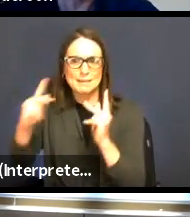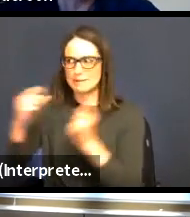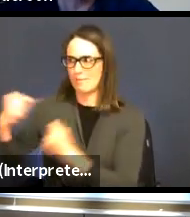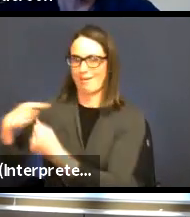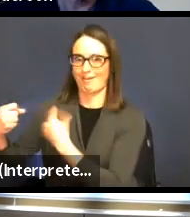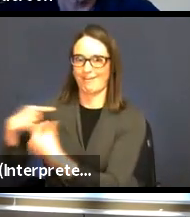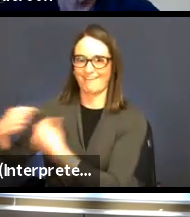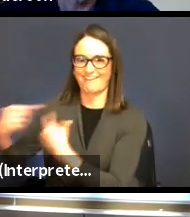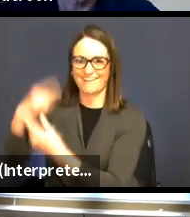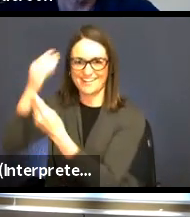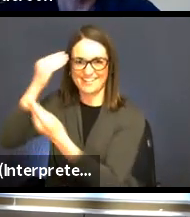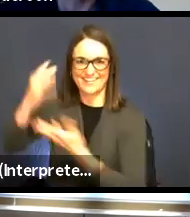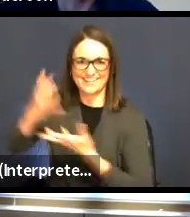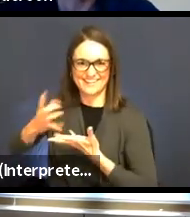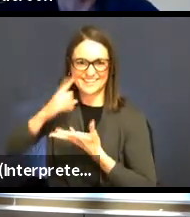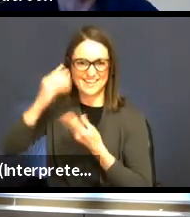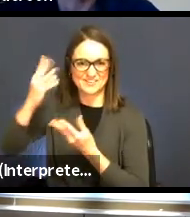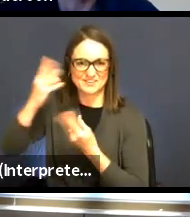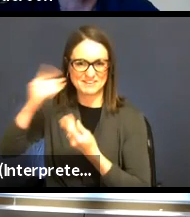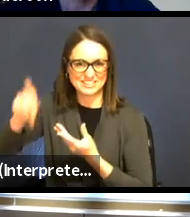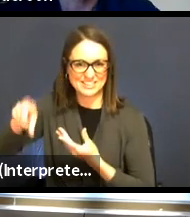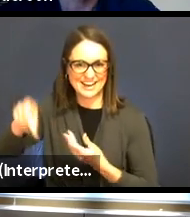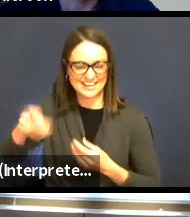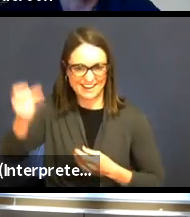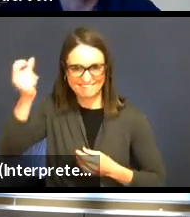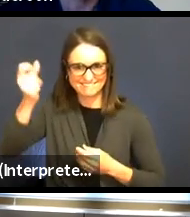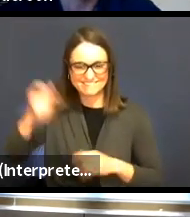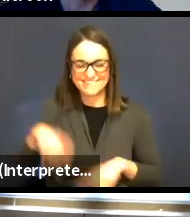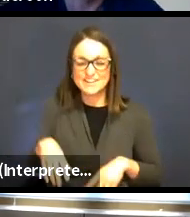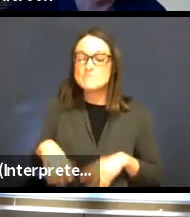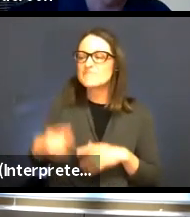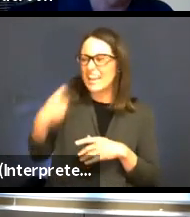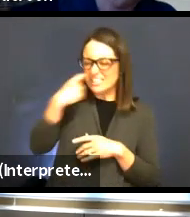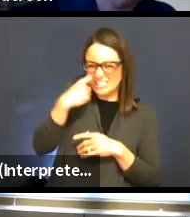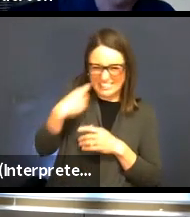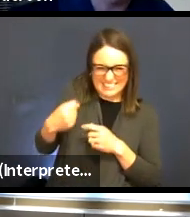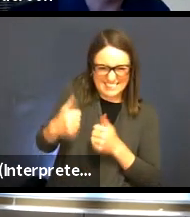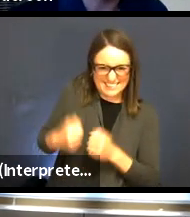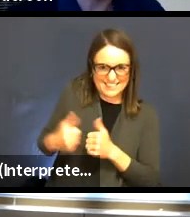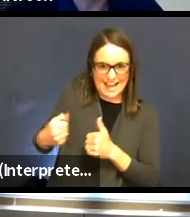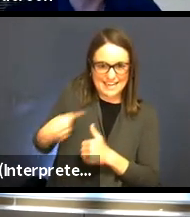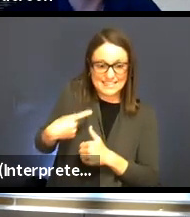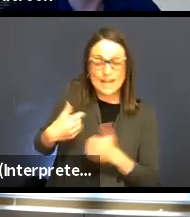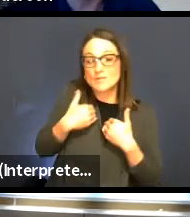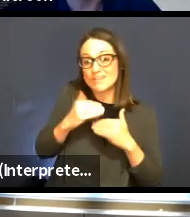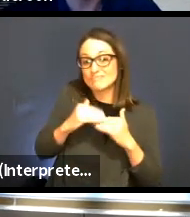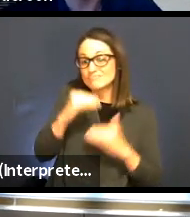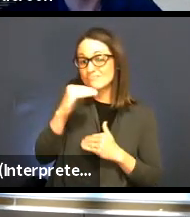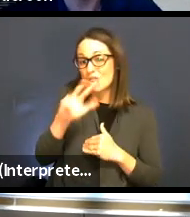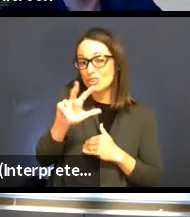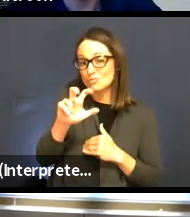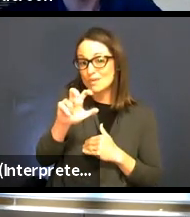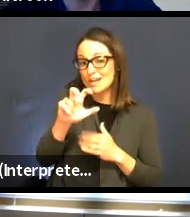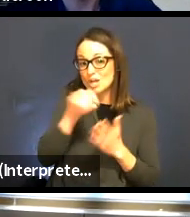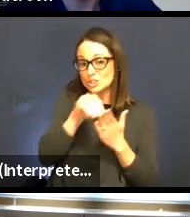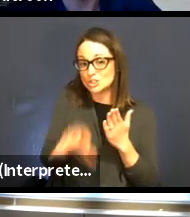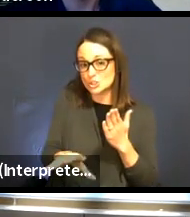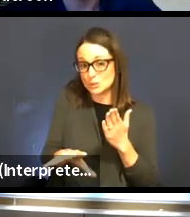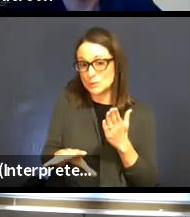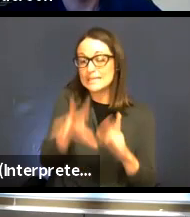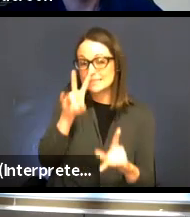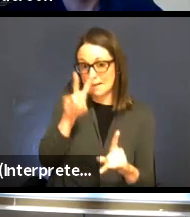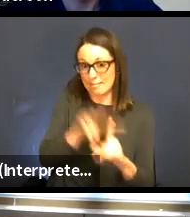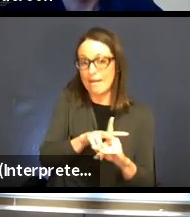Exactly. I just got a text as well that we have had over 300 students apply for the CARES